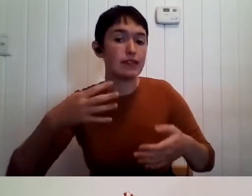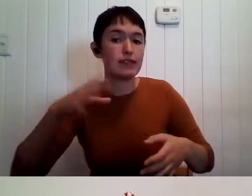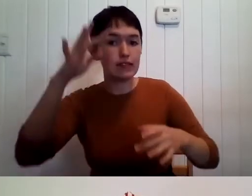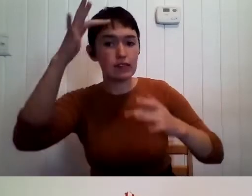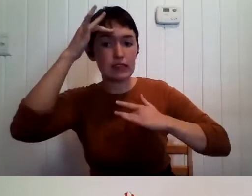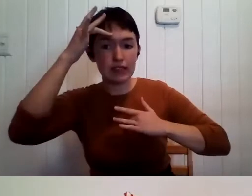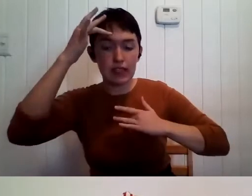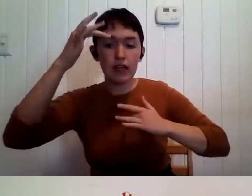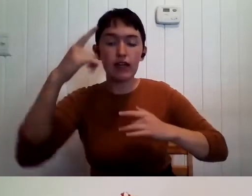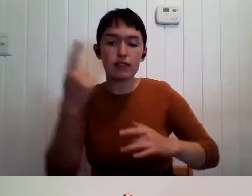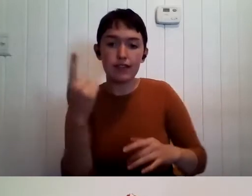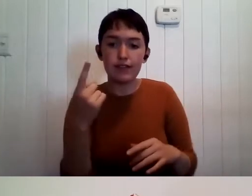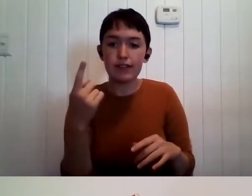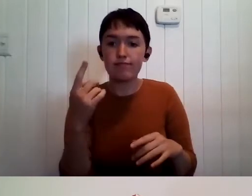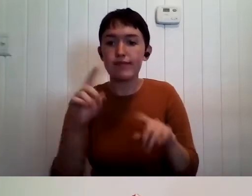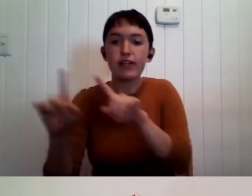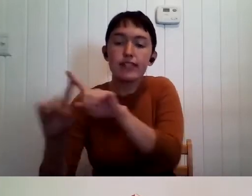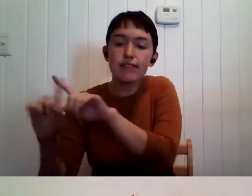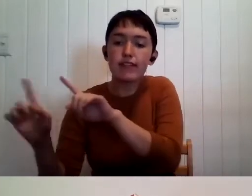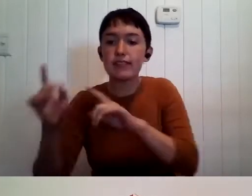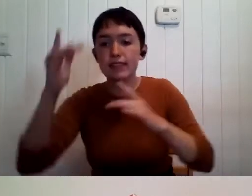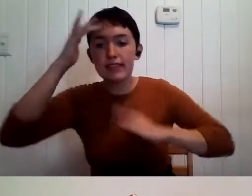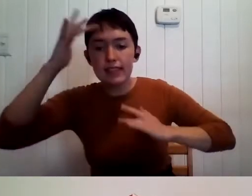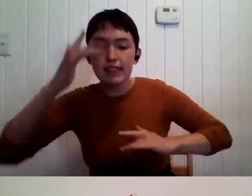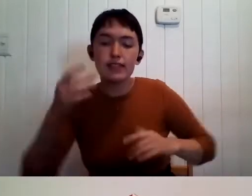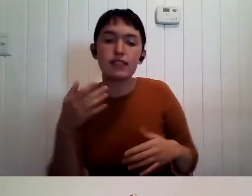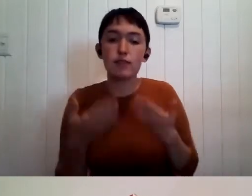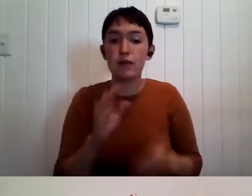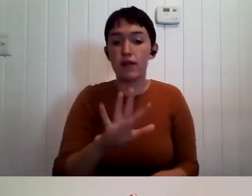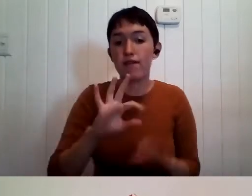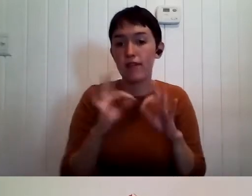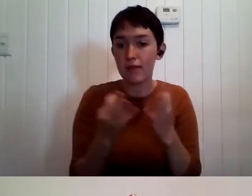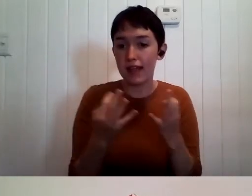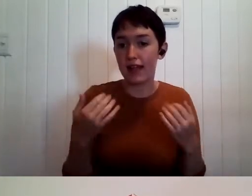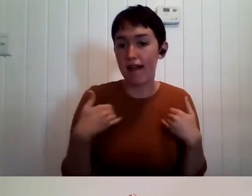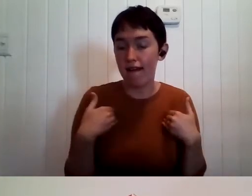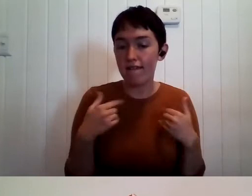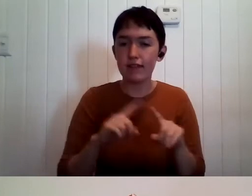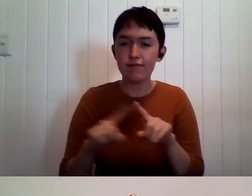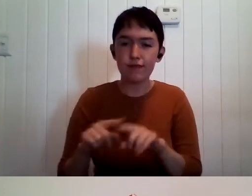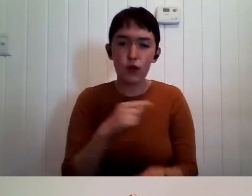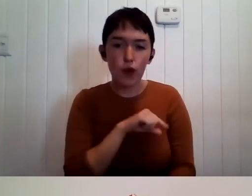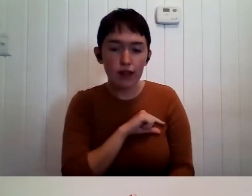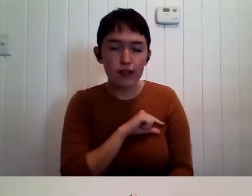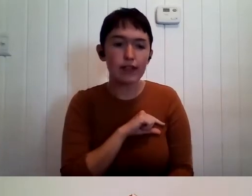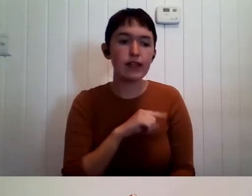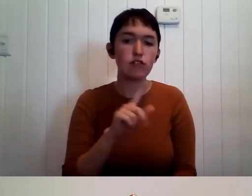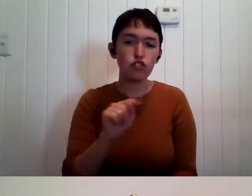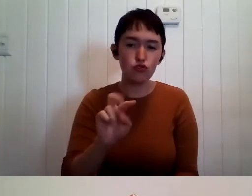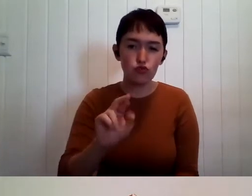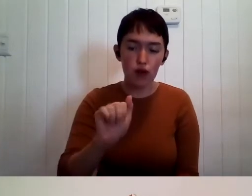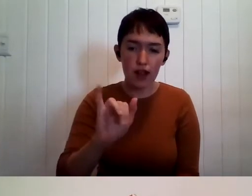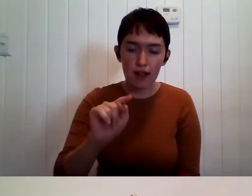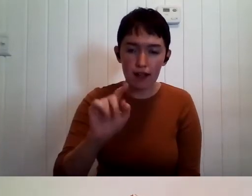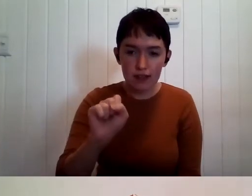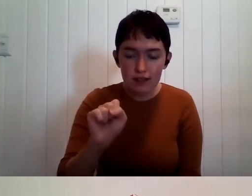has a pattern of certain qualities or traits that you may also possess. I know for sure we